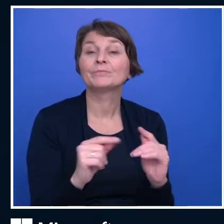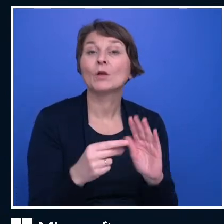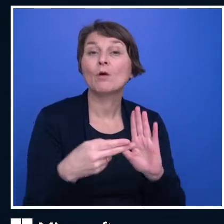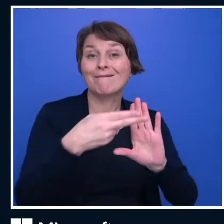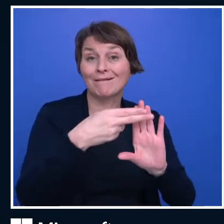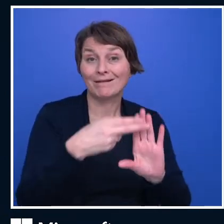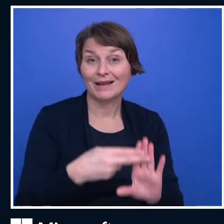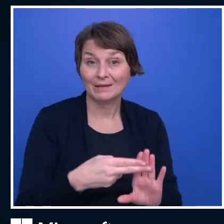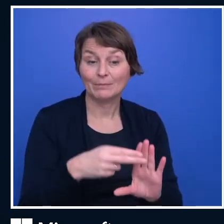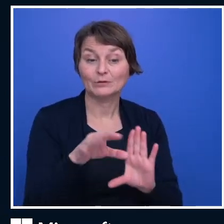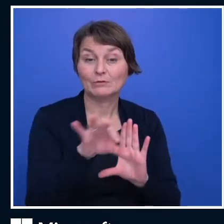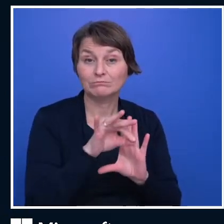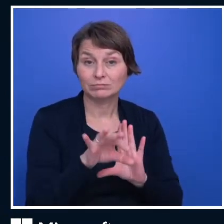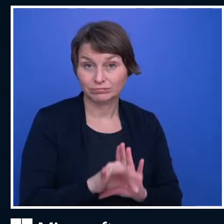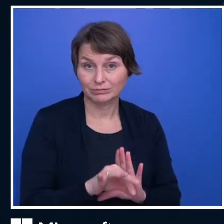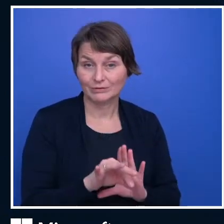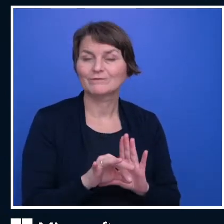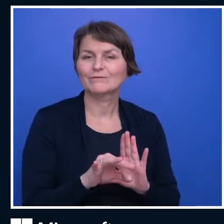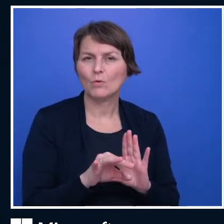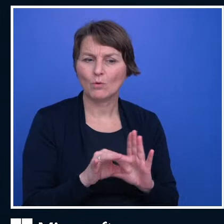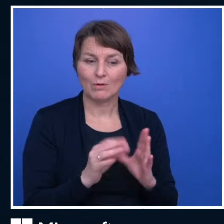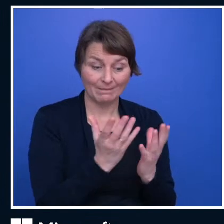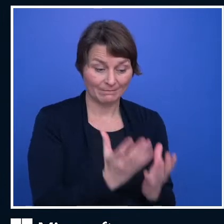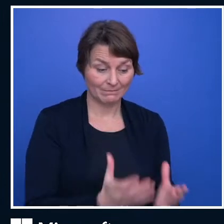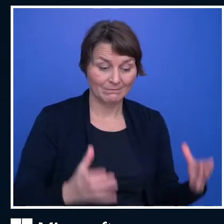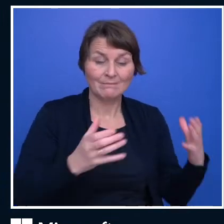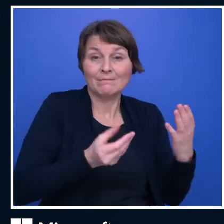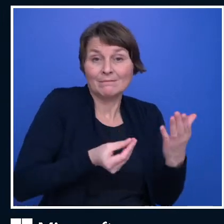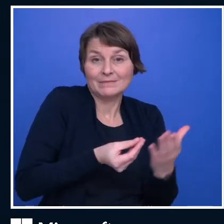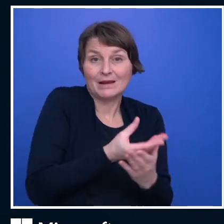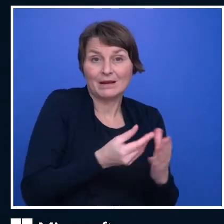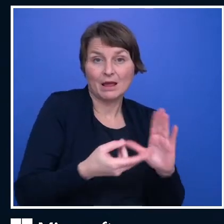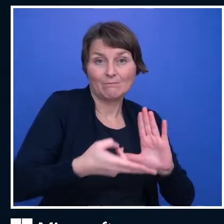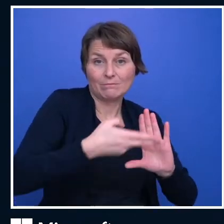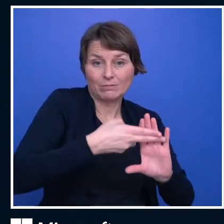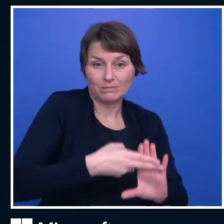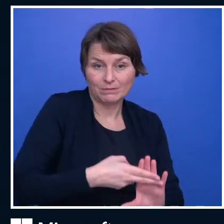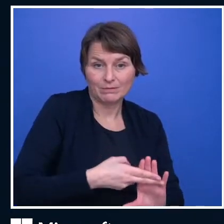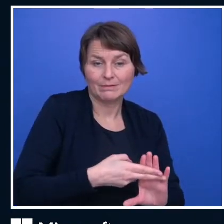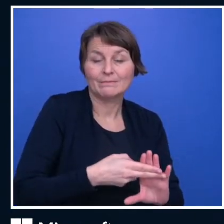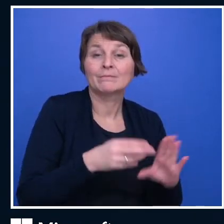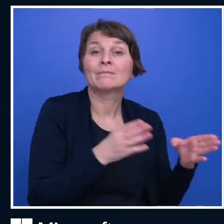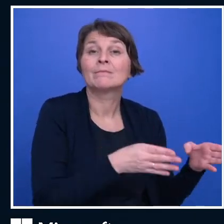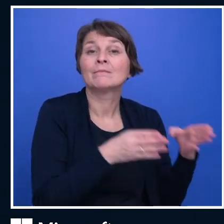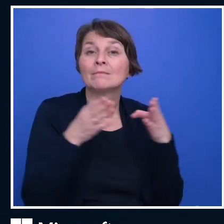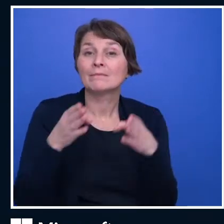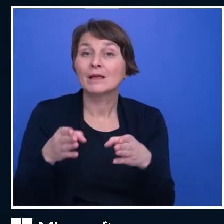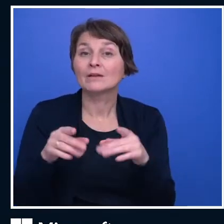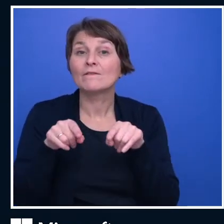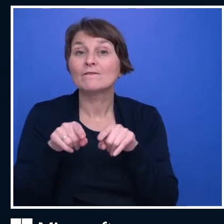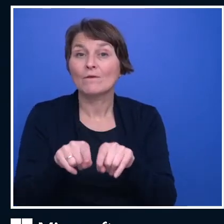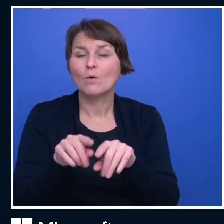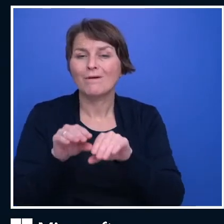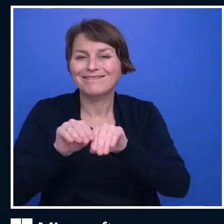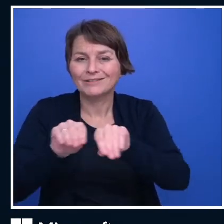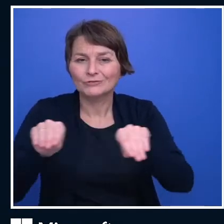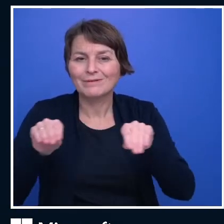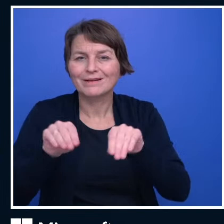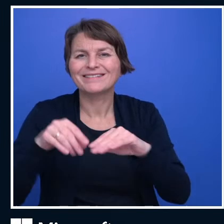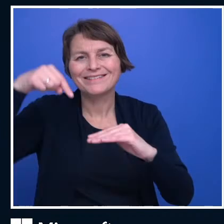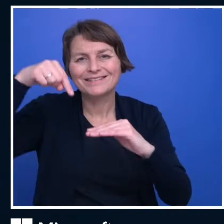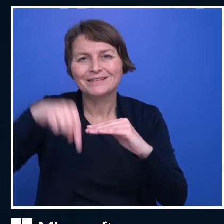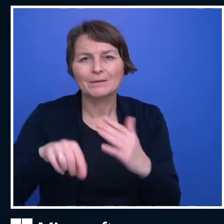and hence this format is essentially used up in training of our deep learning models.